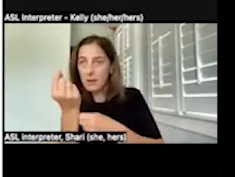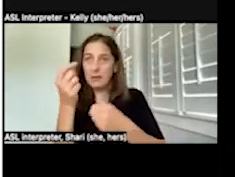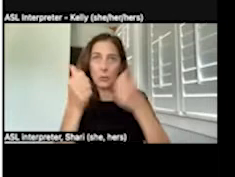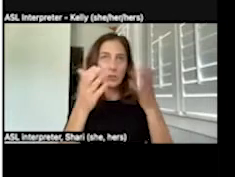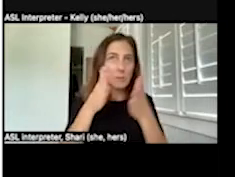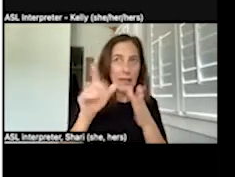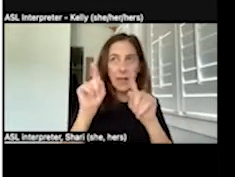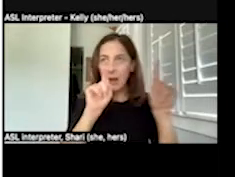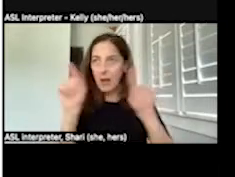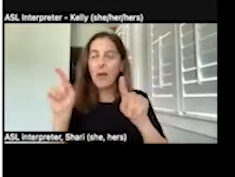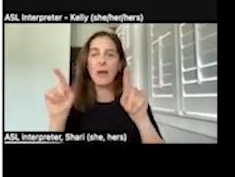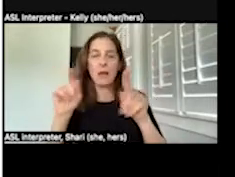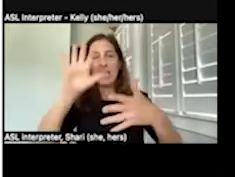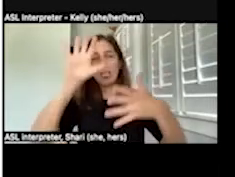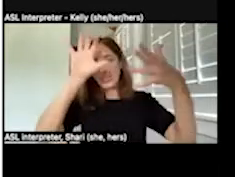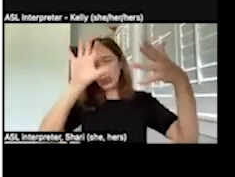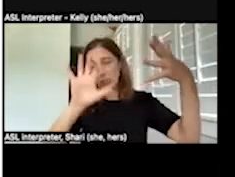plan.